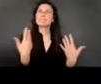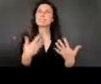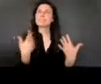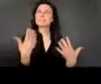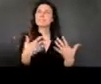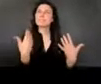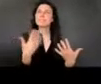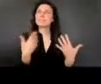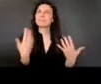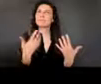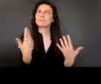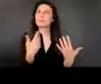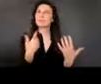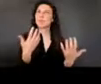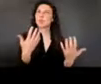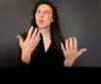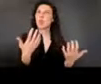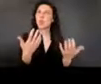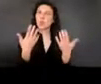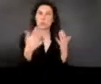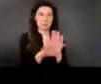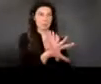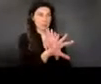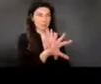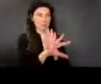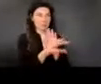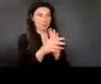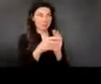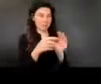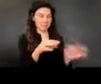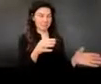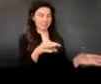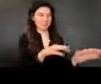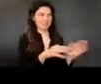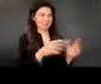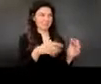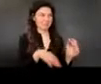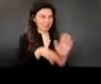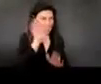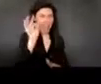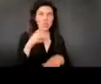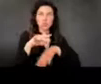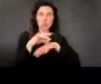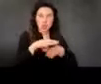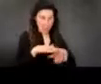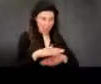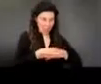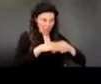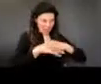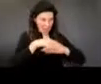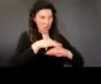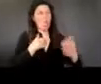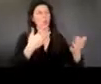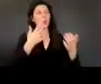kind of reimagining of sort of the geological layers that the city was buried underneath. So I think